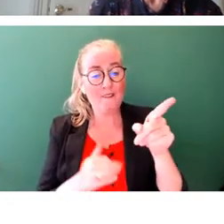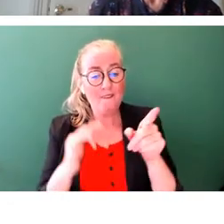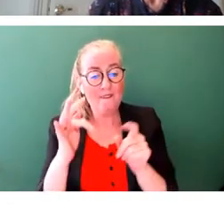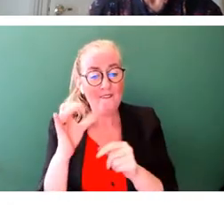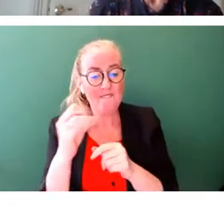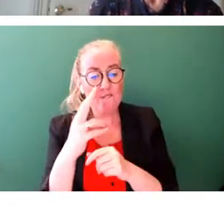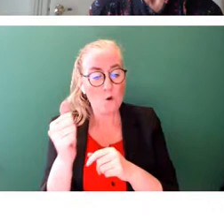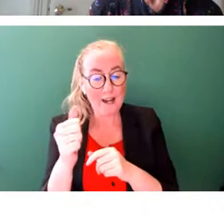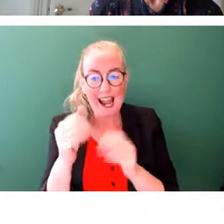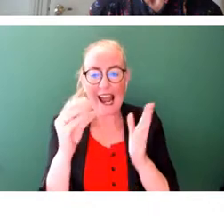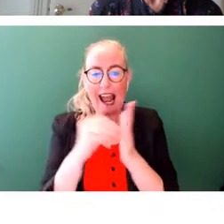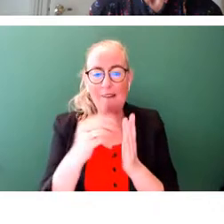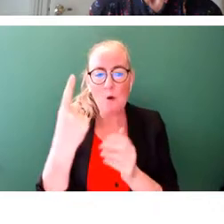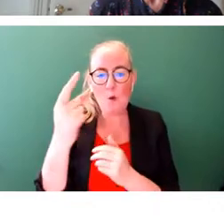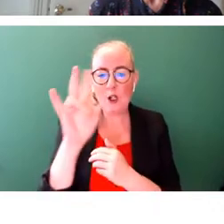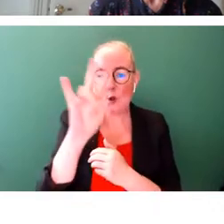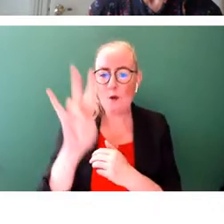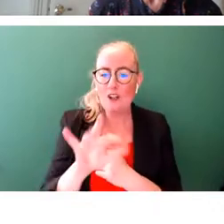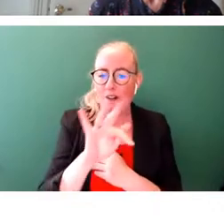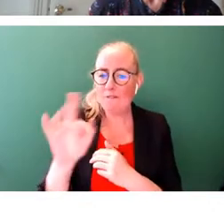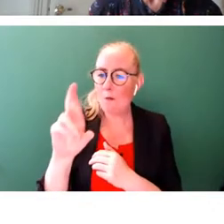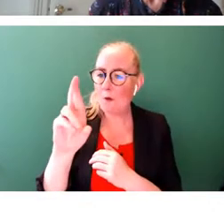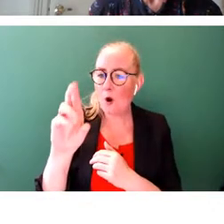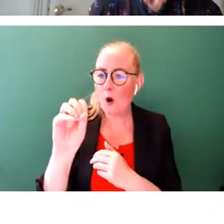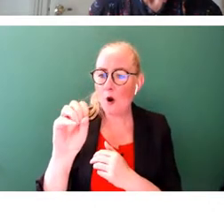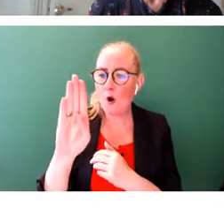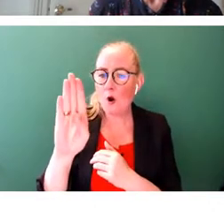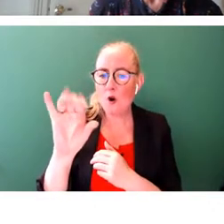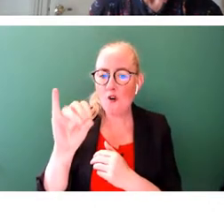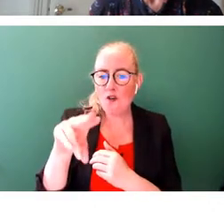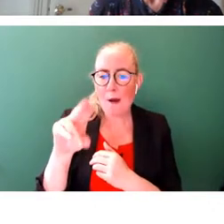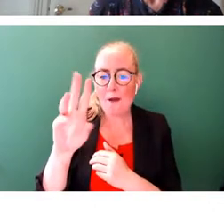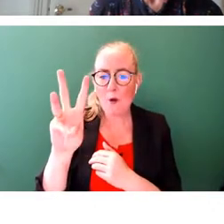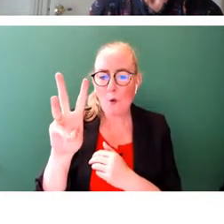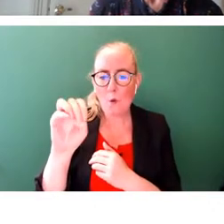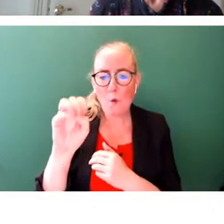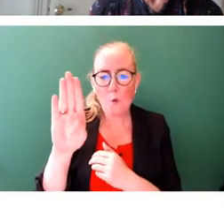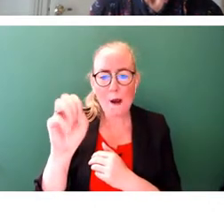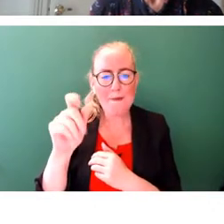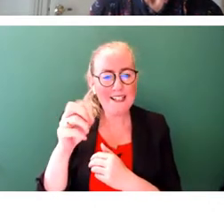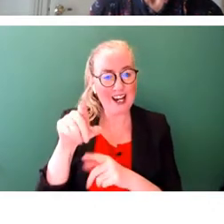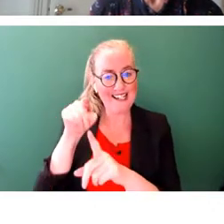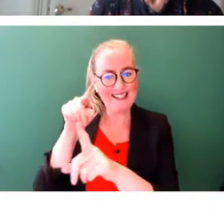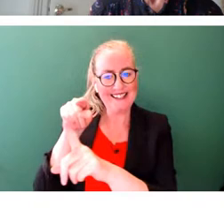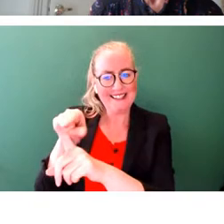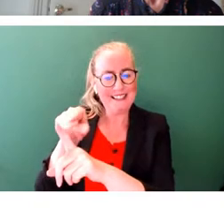question from Robin Webster about, so we've been talking about